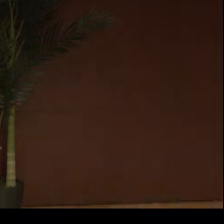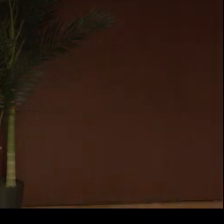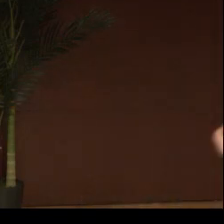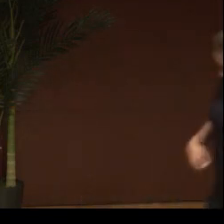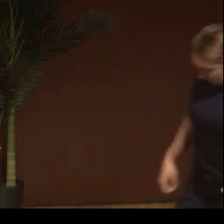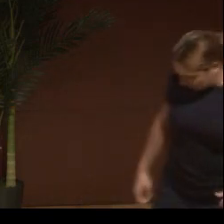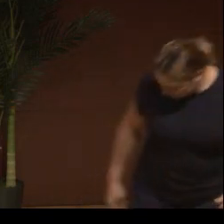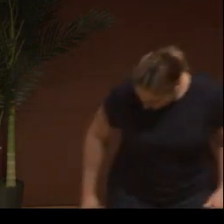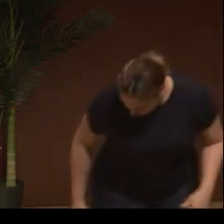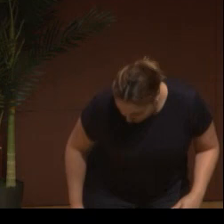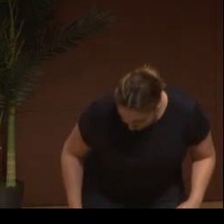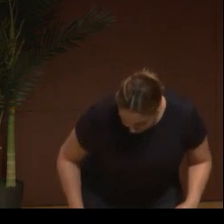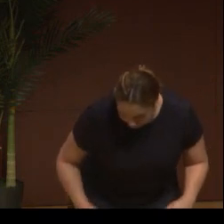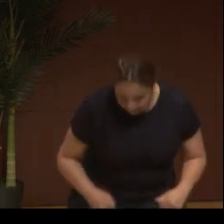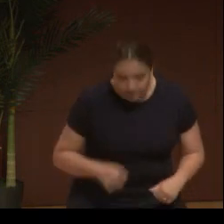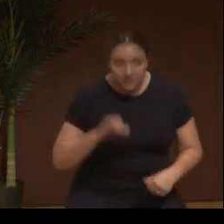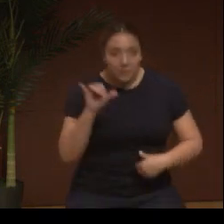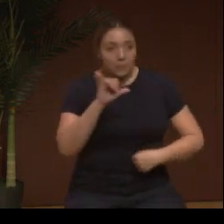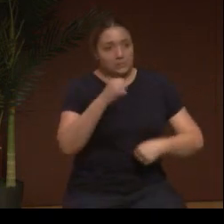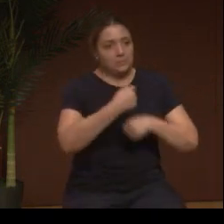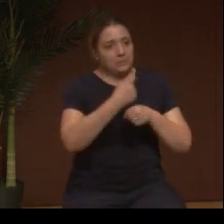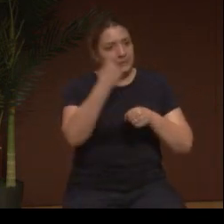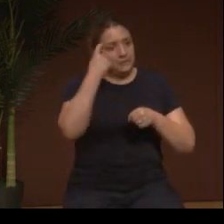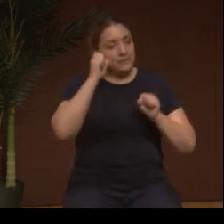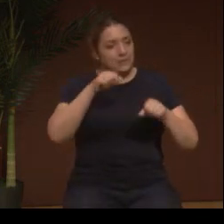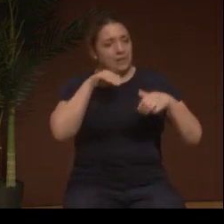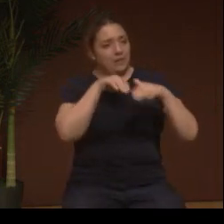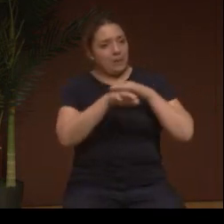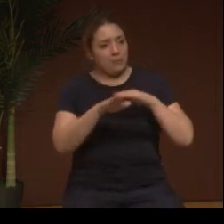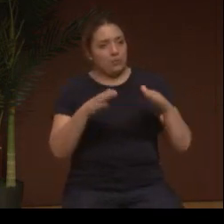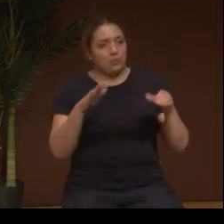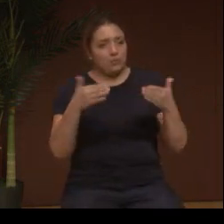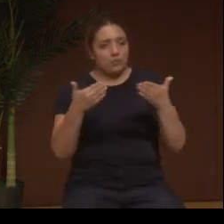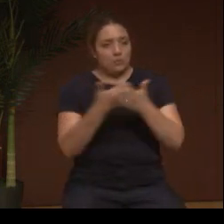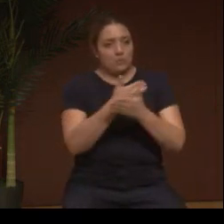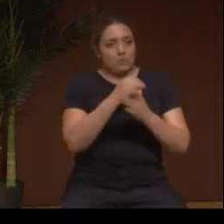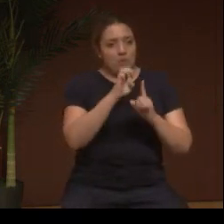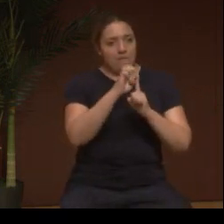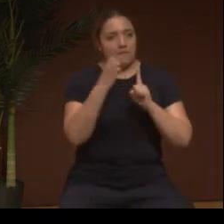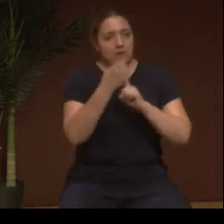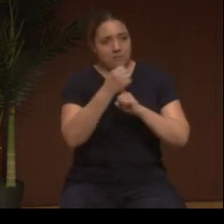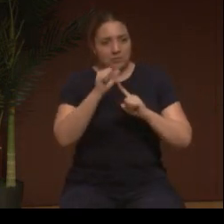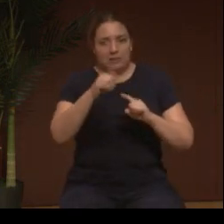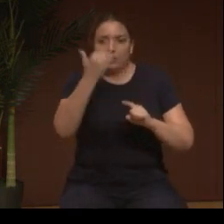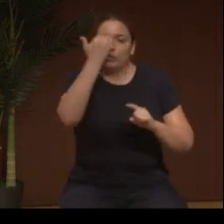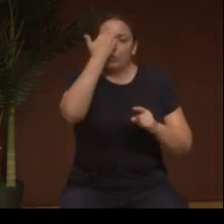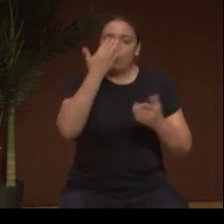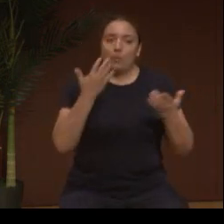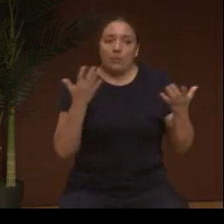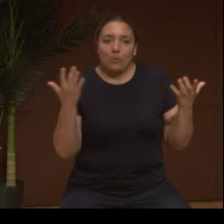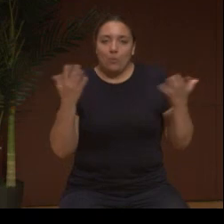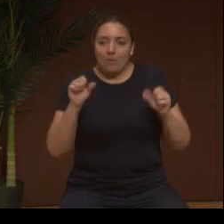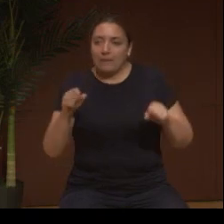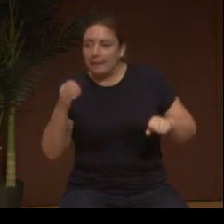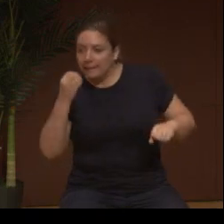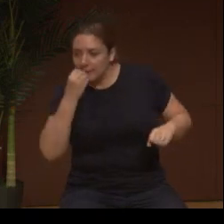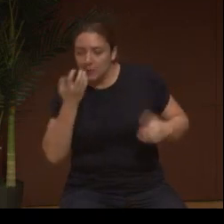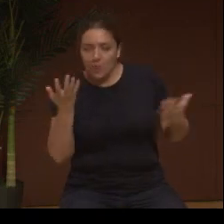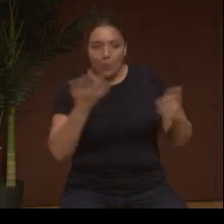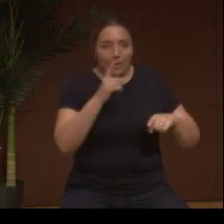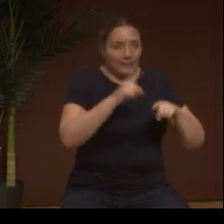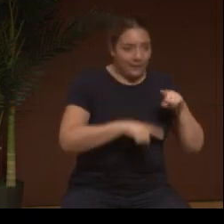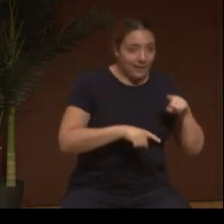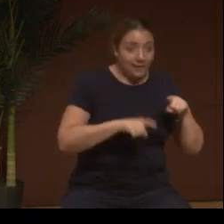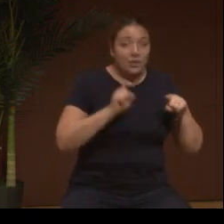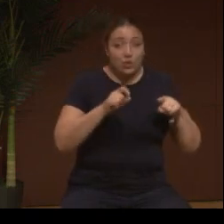completely come into a new environment, new flora, new fauna, and know what's edible and what's not. You know, the best way is just to ask the folks that are there, like, is that edible?